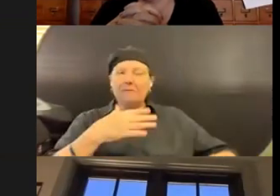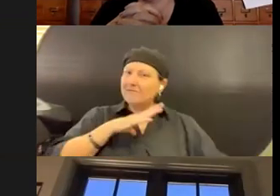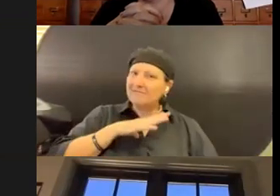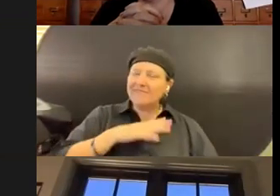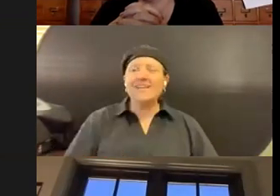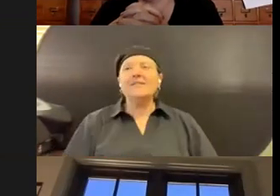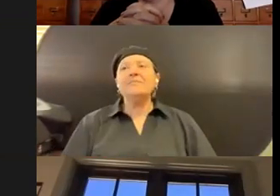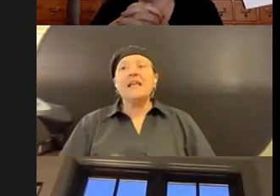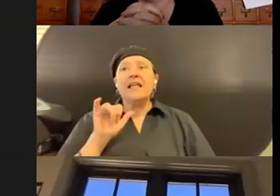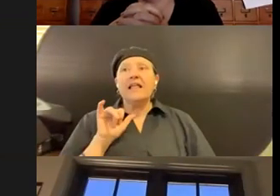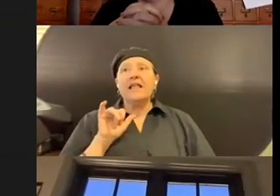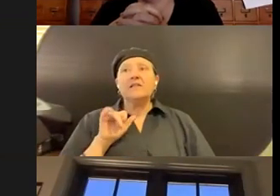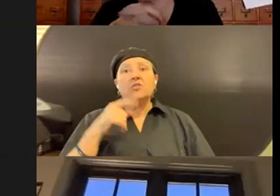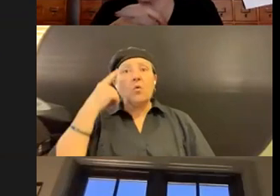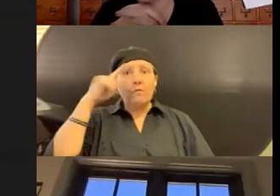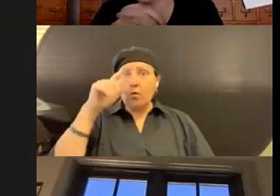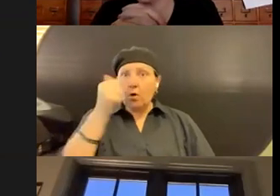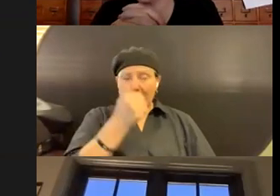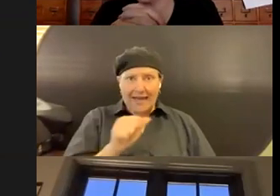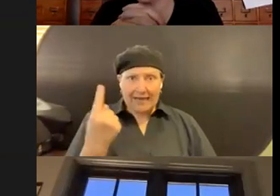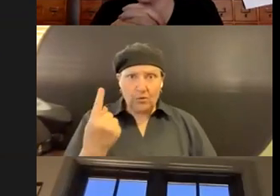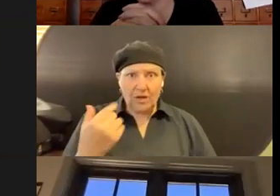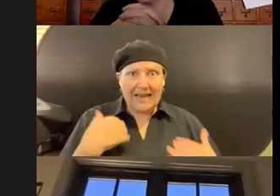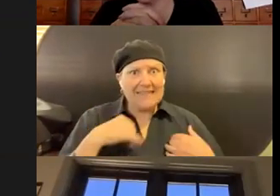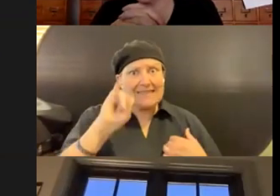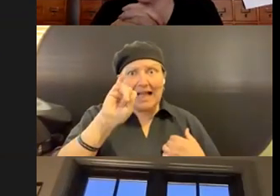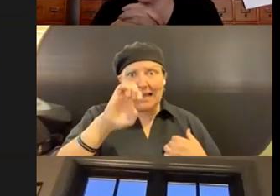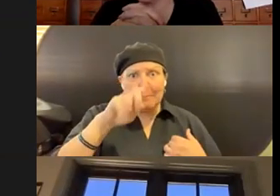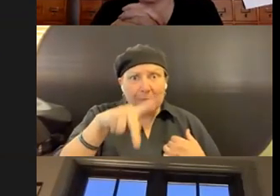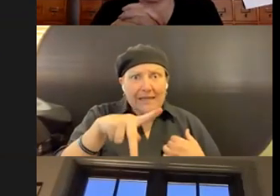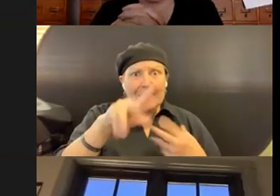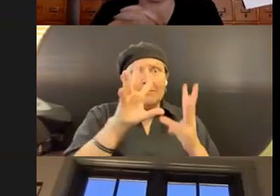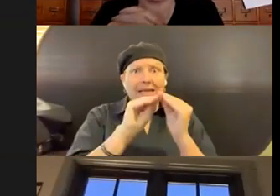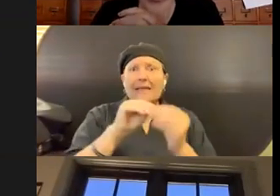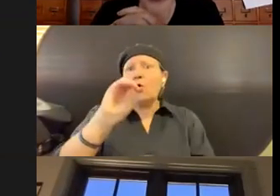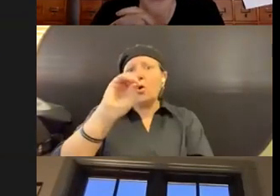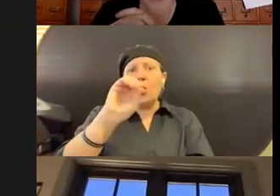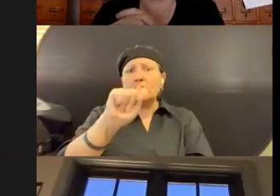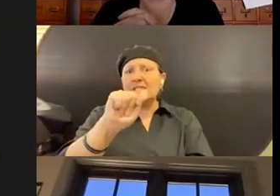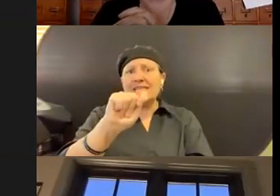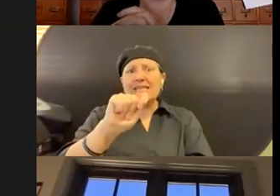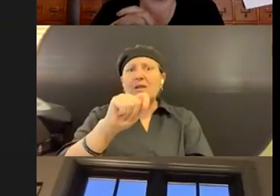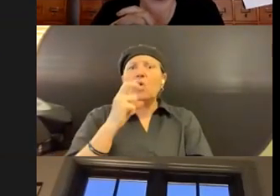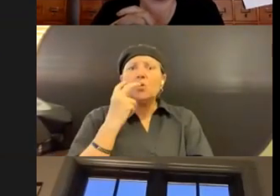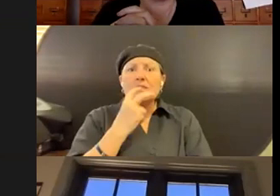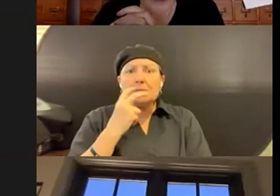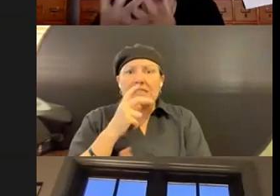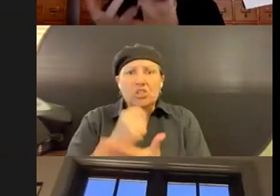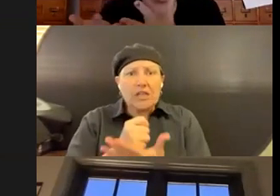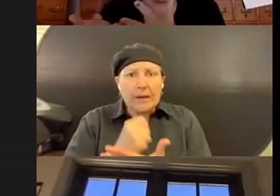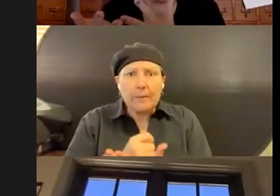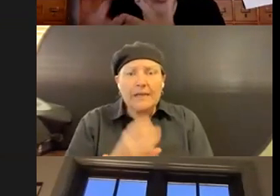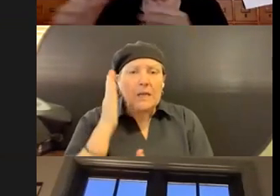So that should, okay. So for anyone having IEPs or occupational therapy or speech, what is that going to look like for